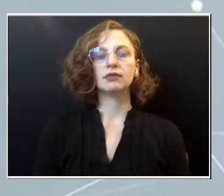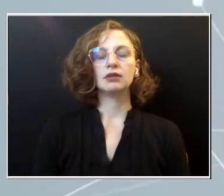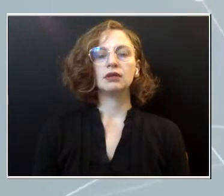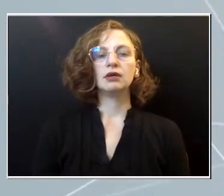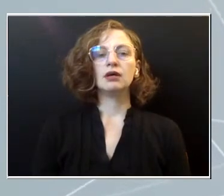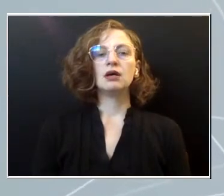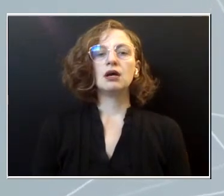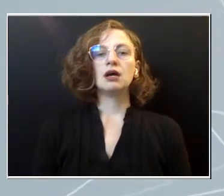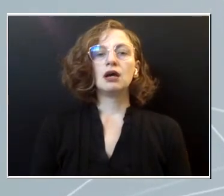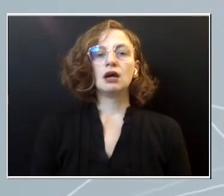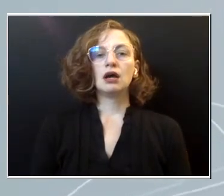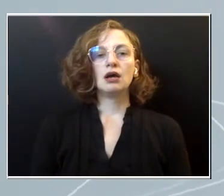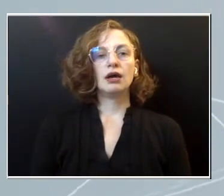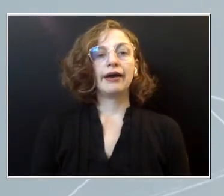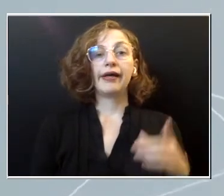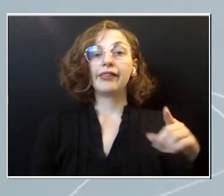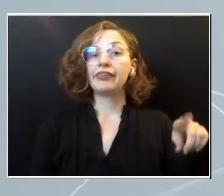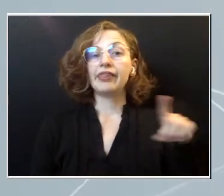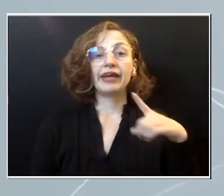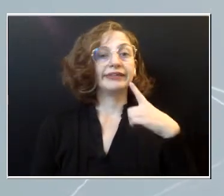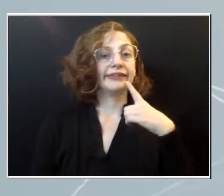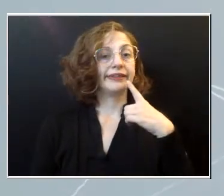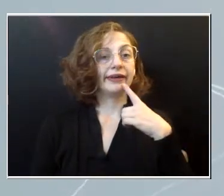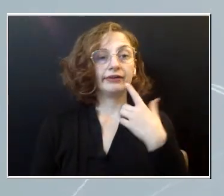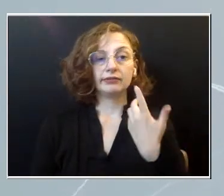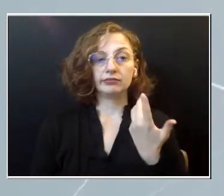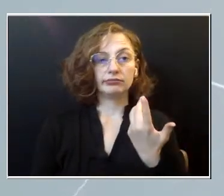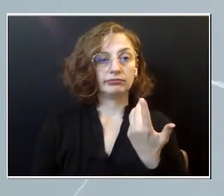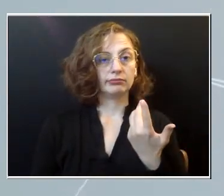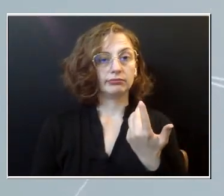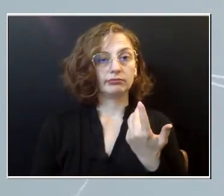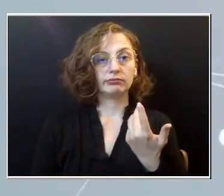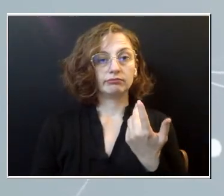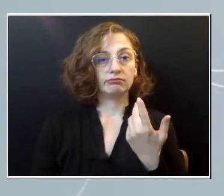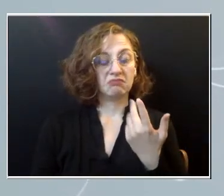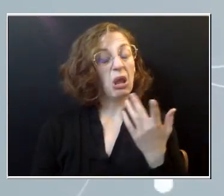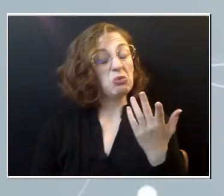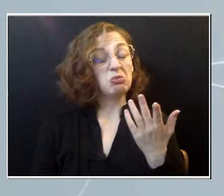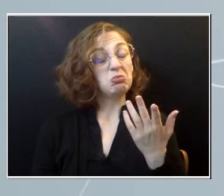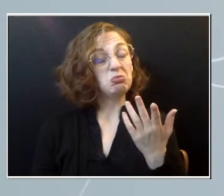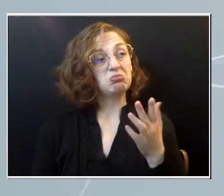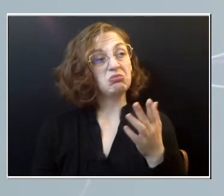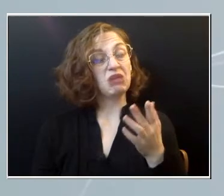And they pretty much said he was just about in a full recovery by then.